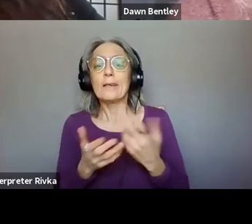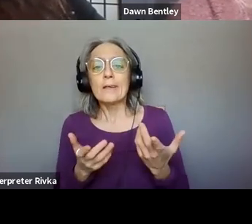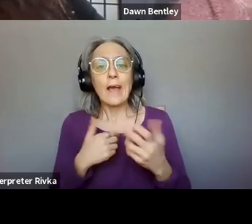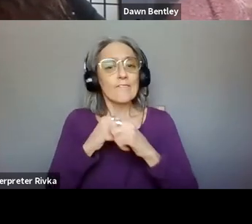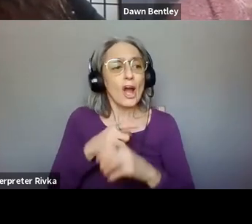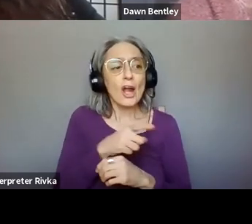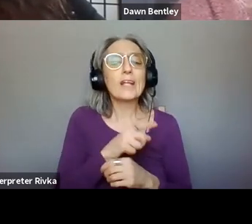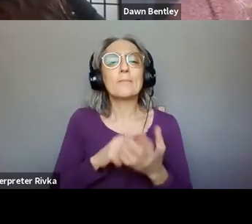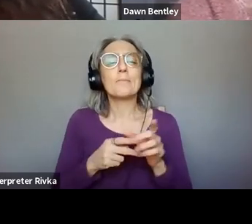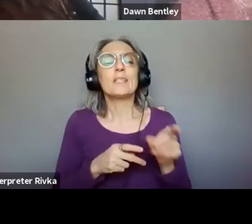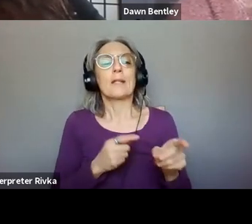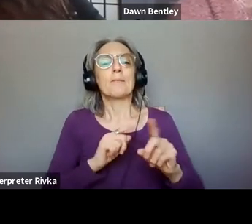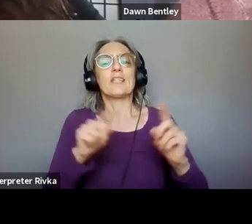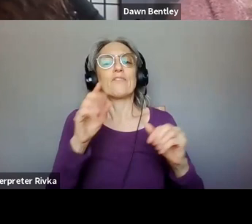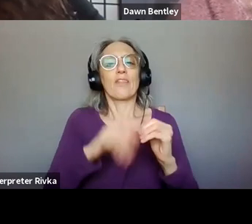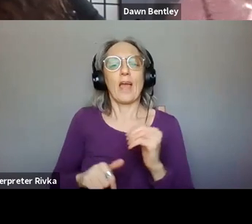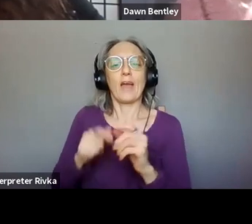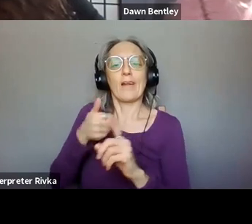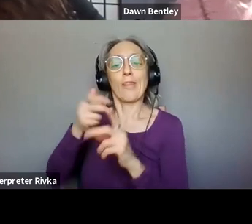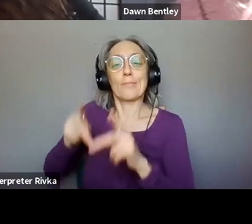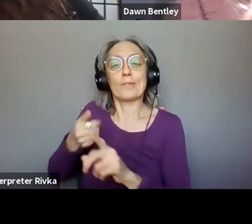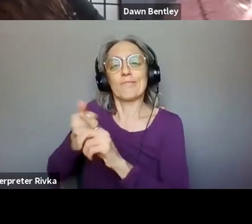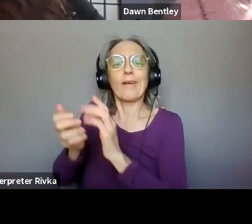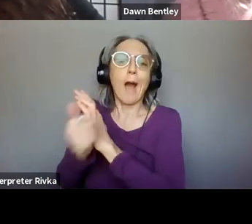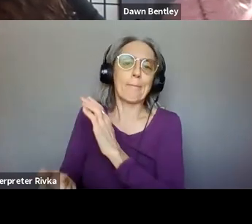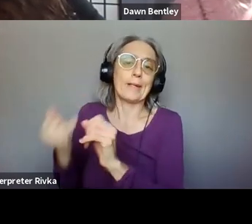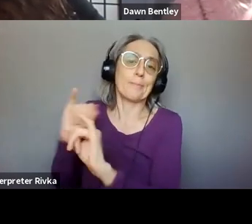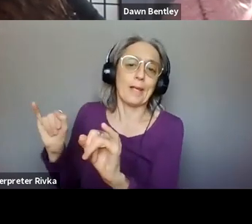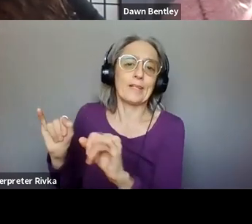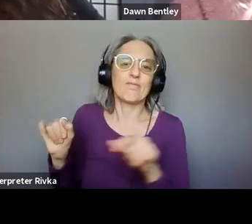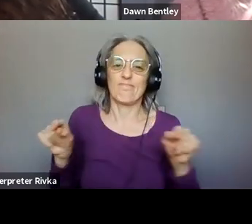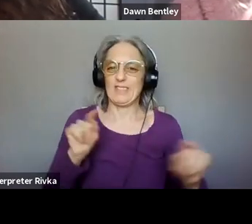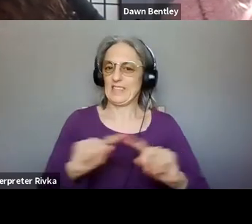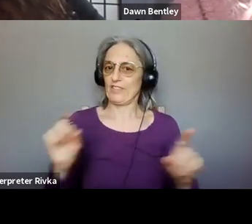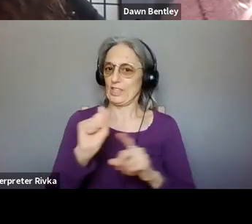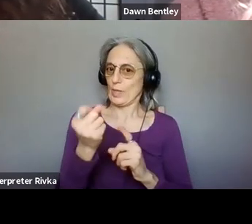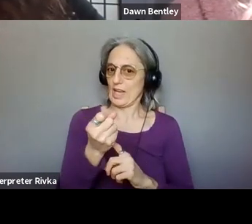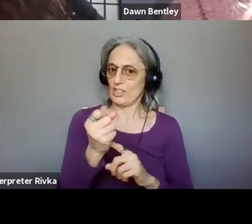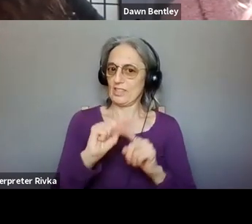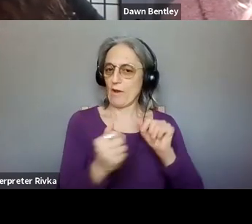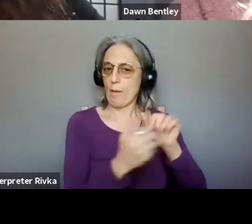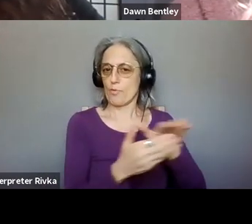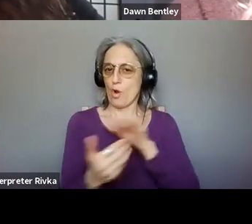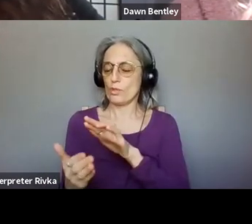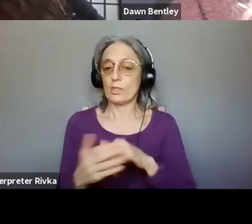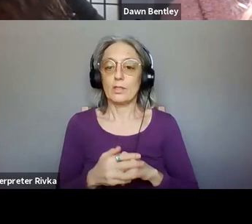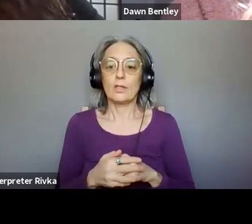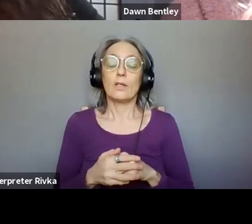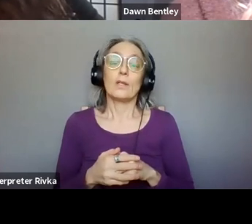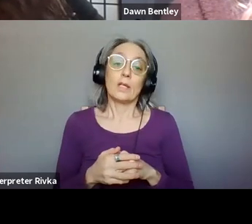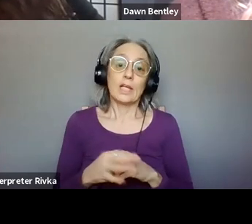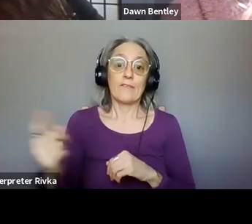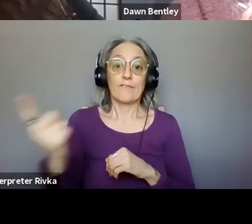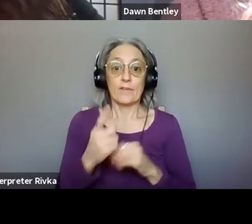than someone who is competent. And so most judges can recognize that when the case gets heard.